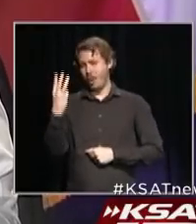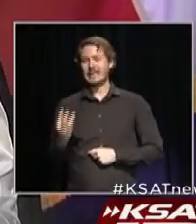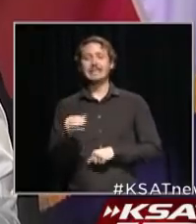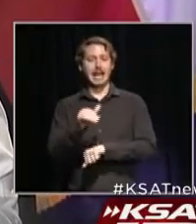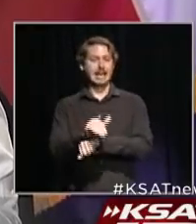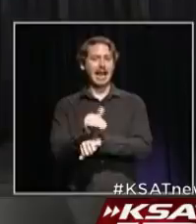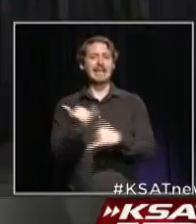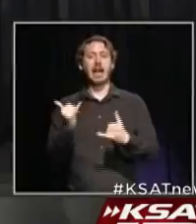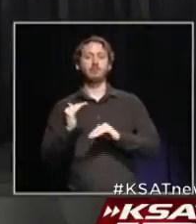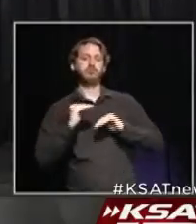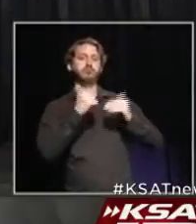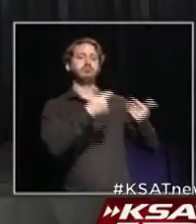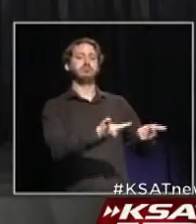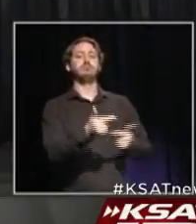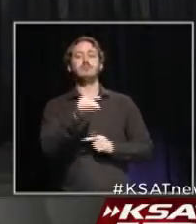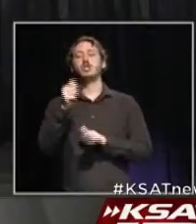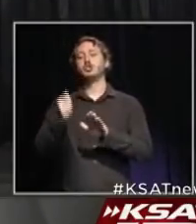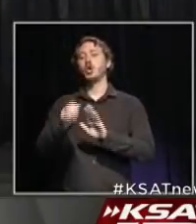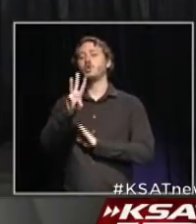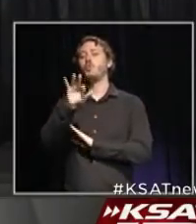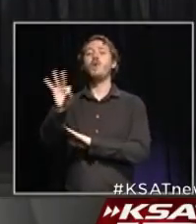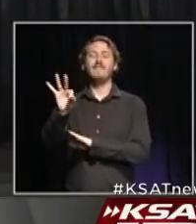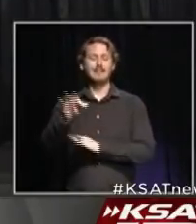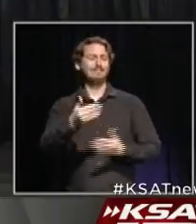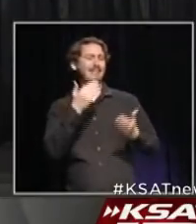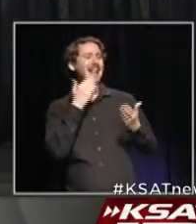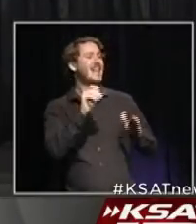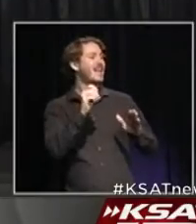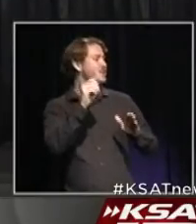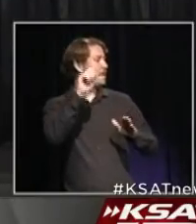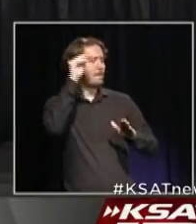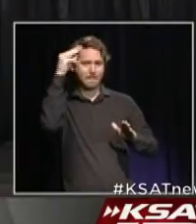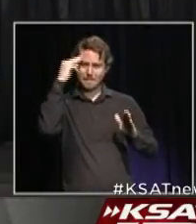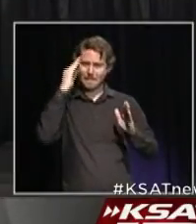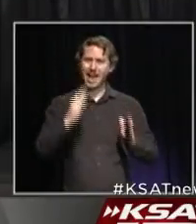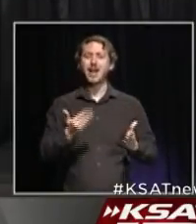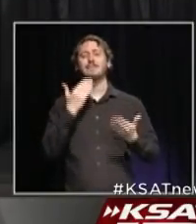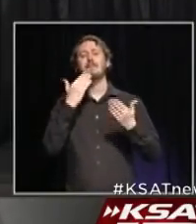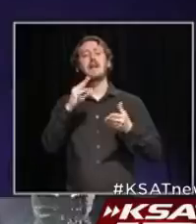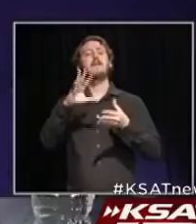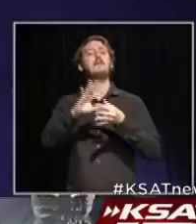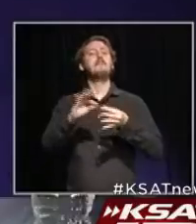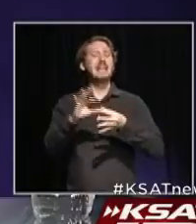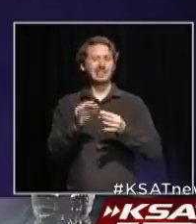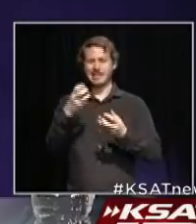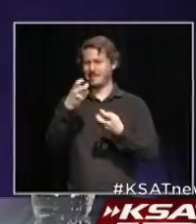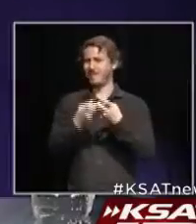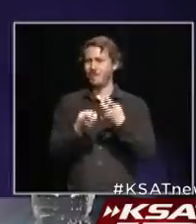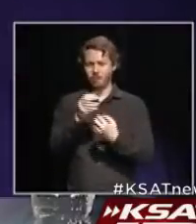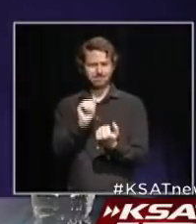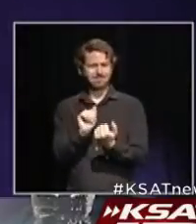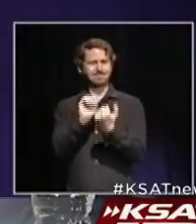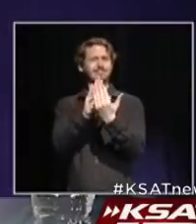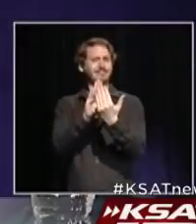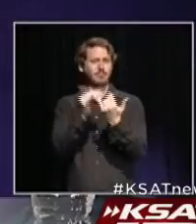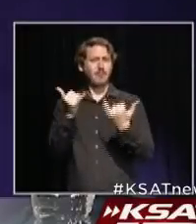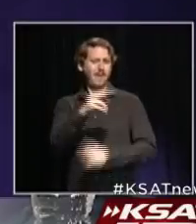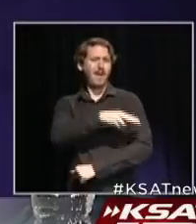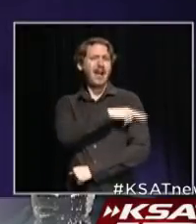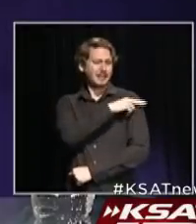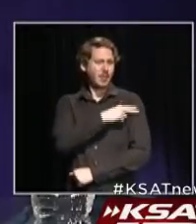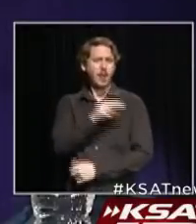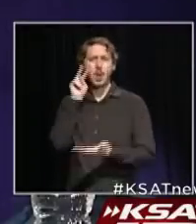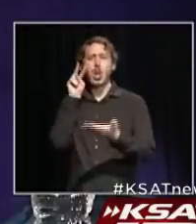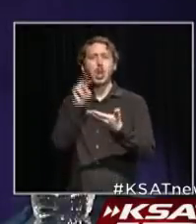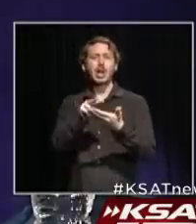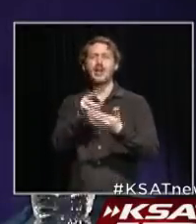turn it over now to Judge Wolf. Yeah, thanks, Mayor, and thanks for mentioning the problem we're facing in hospitals. I was looking back on some of our old